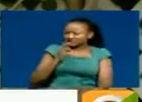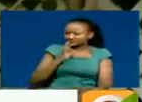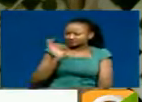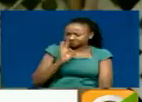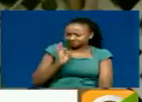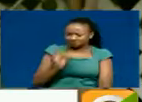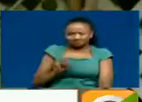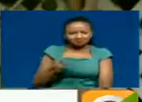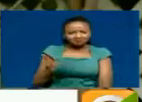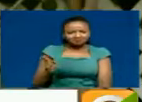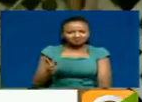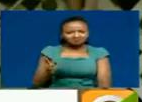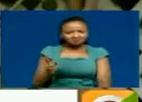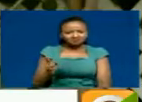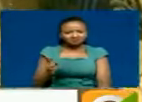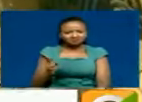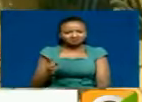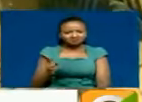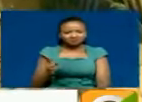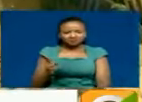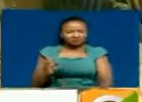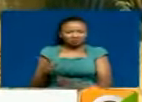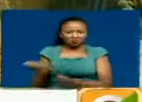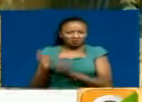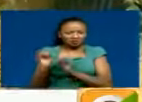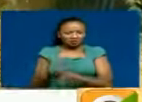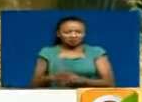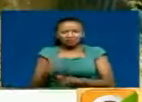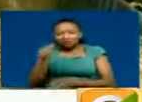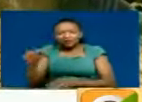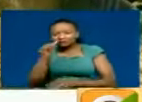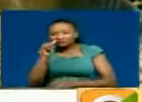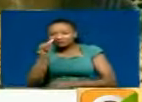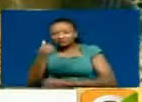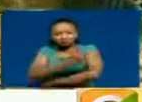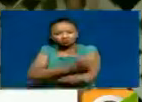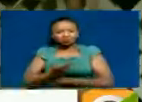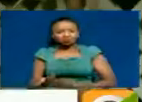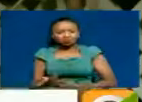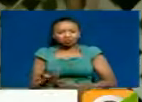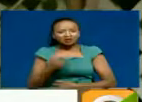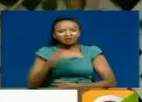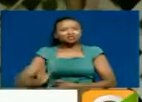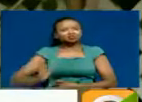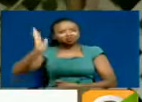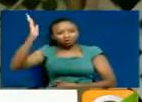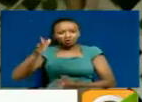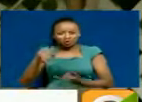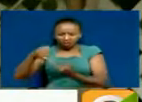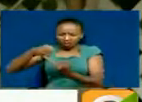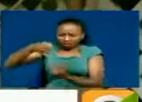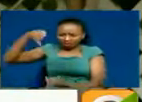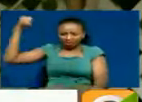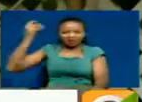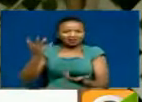course, I felt like out of place somehow, like most of my school life, because I was skinny, I was tall, I was